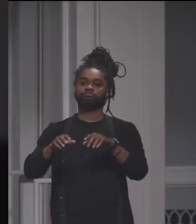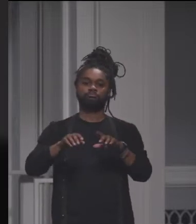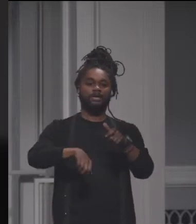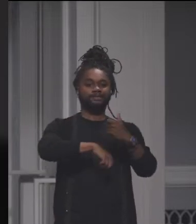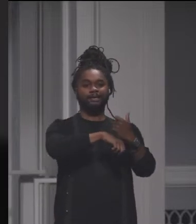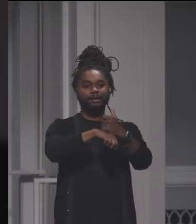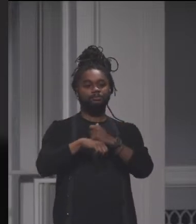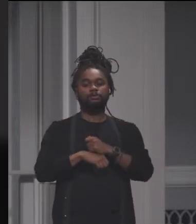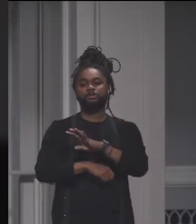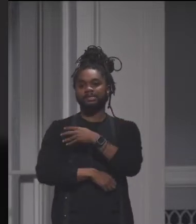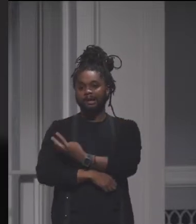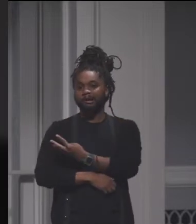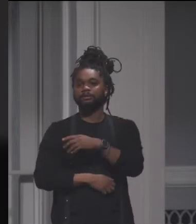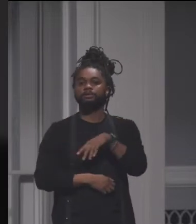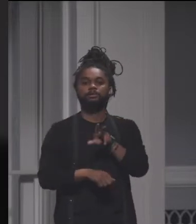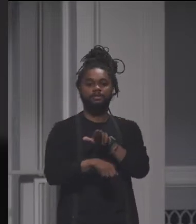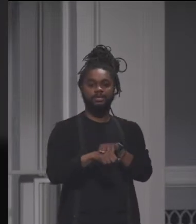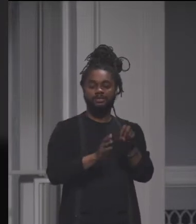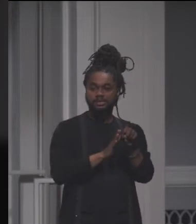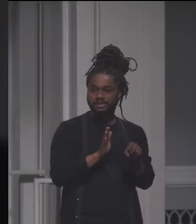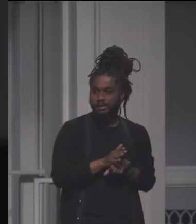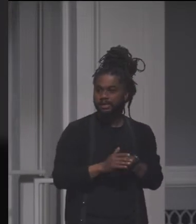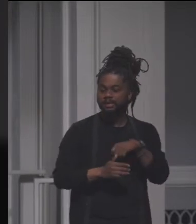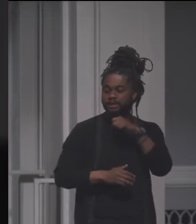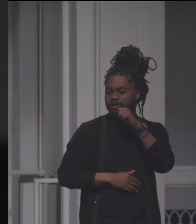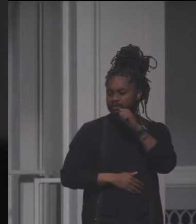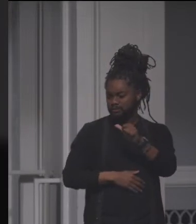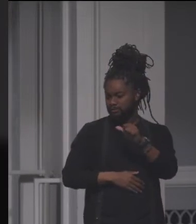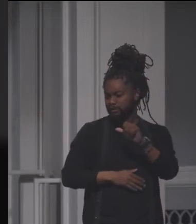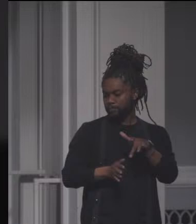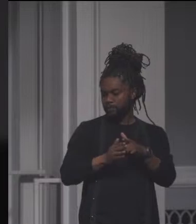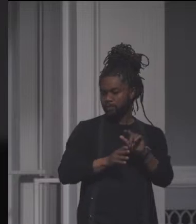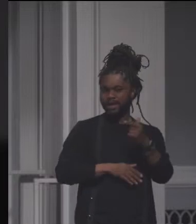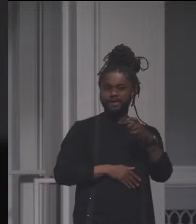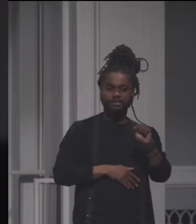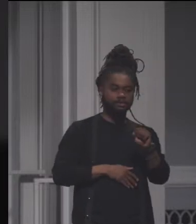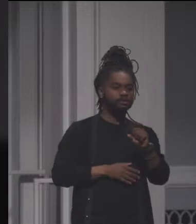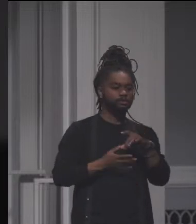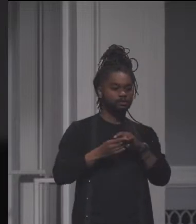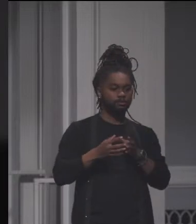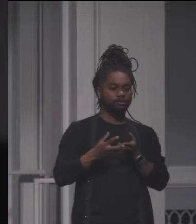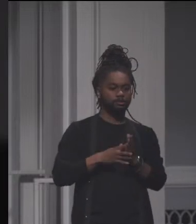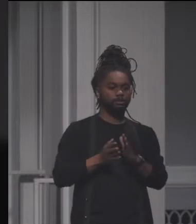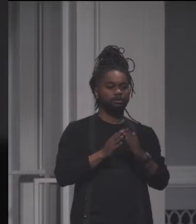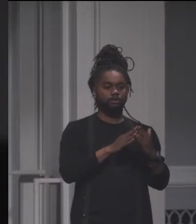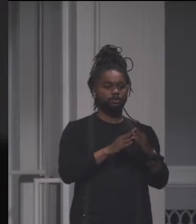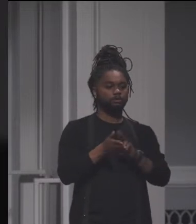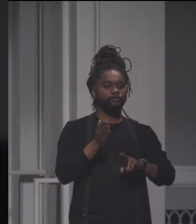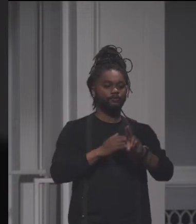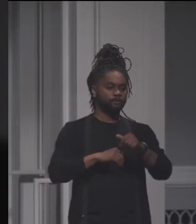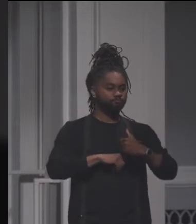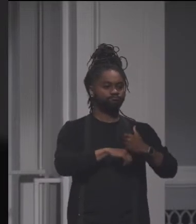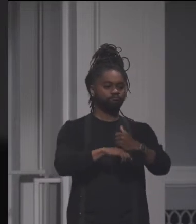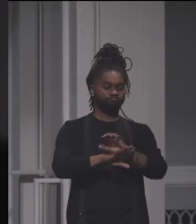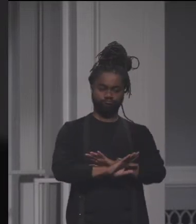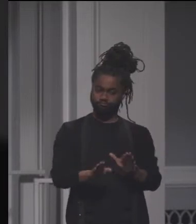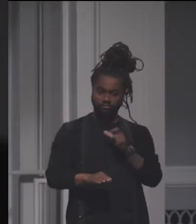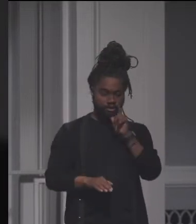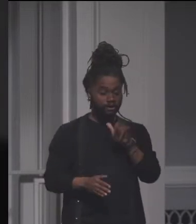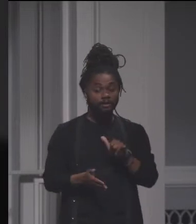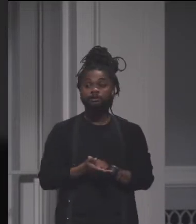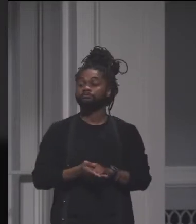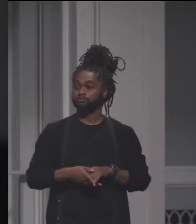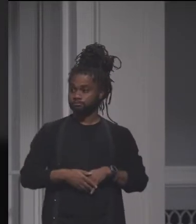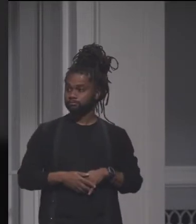or Scotland. It is not the Middle Ages of thriving cities, of universities. It is not that. It is perhaps arguably